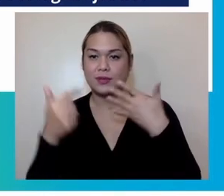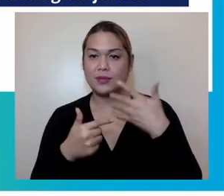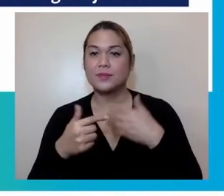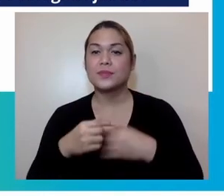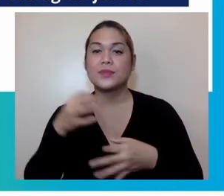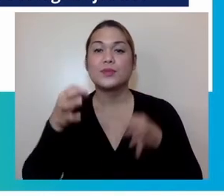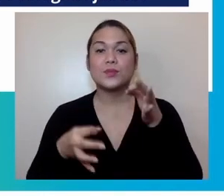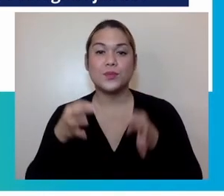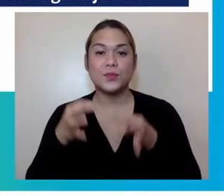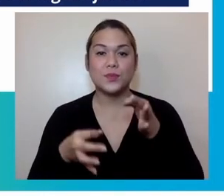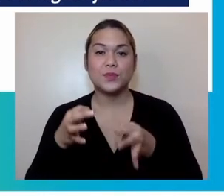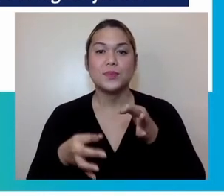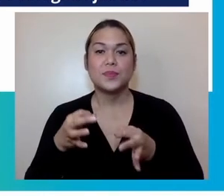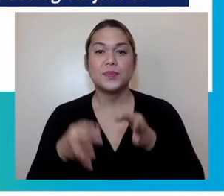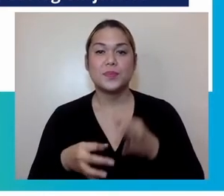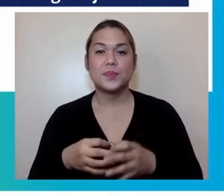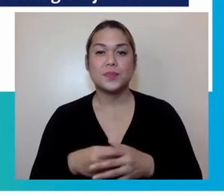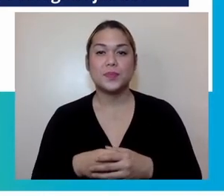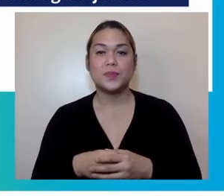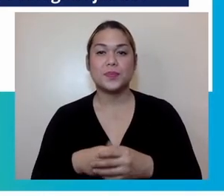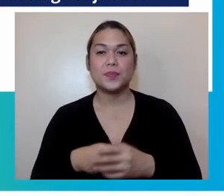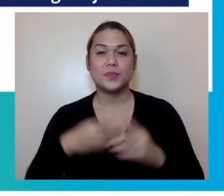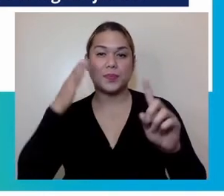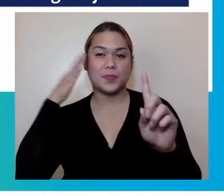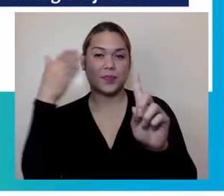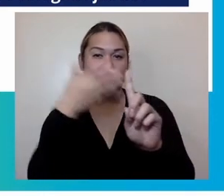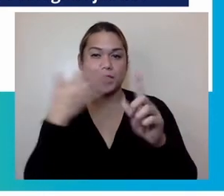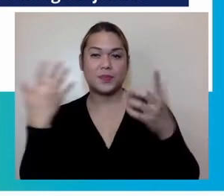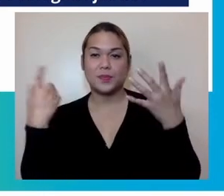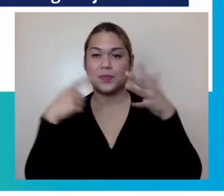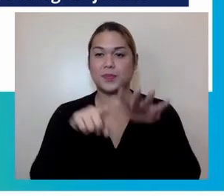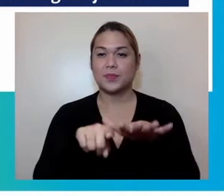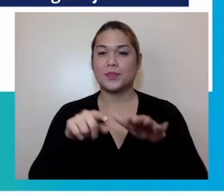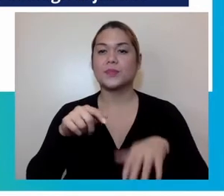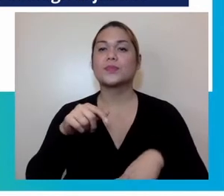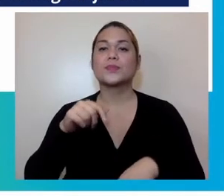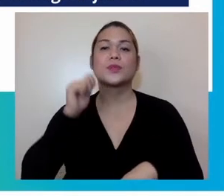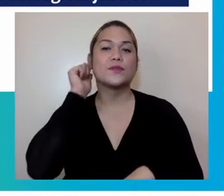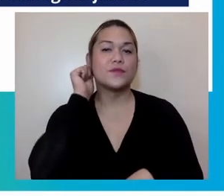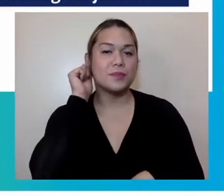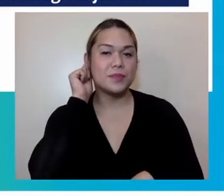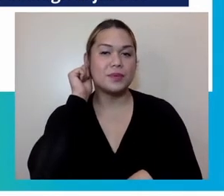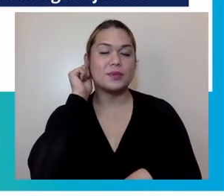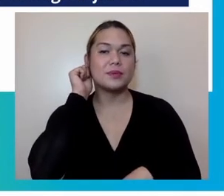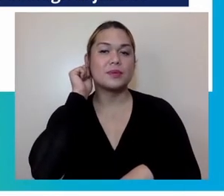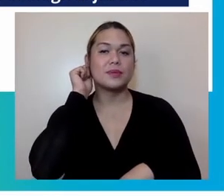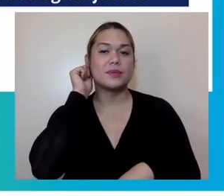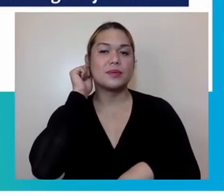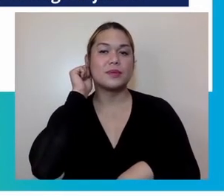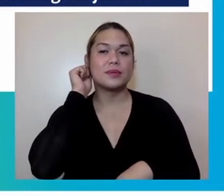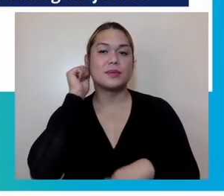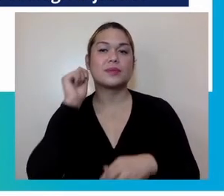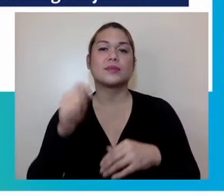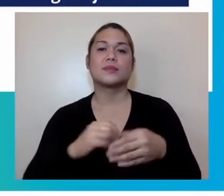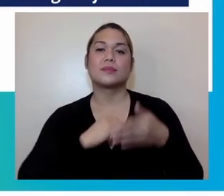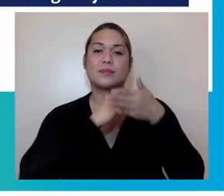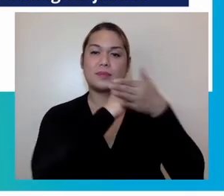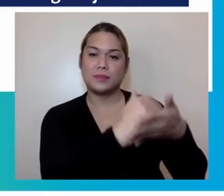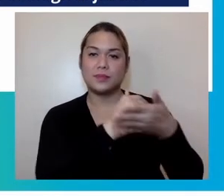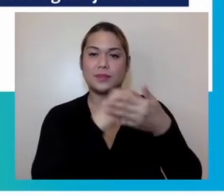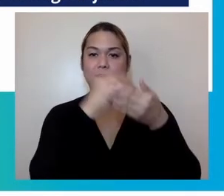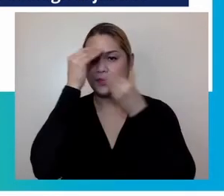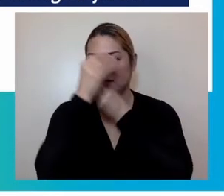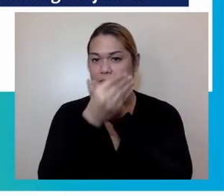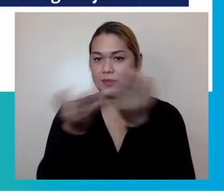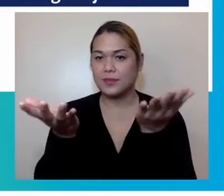women's rights and gender consideration into policies and projects related to safeguards, information disclosure, participation